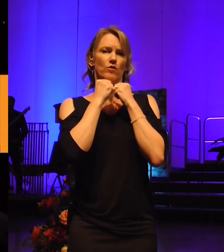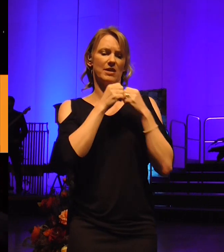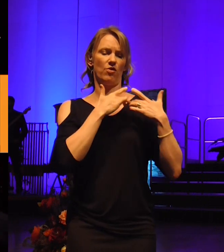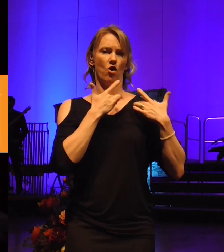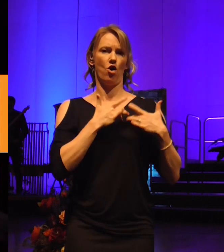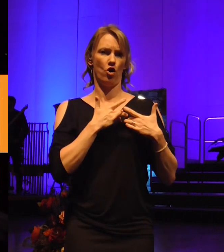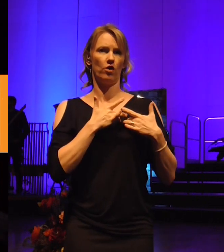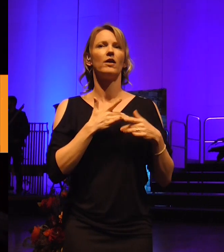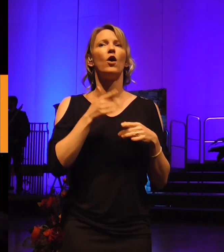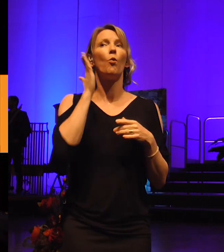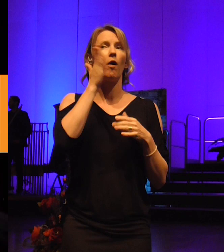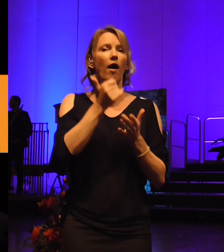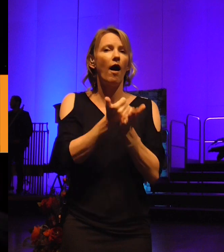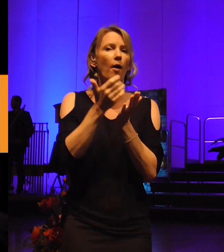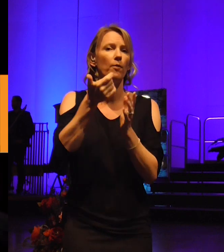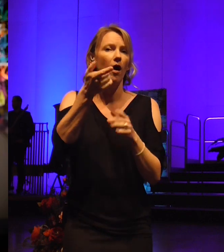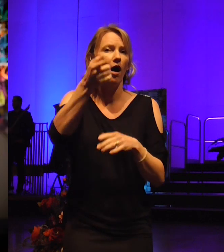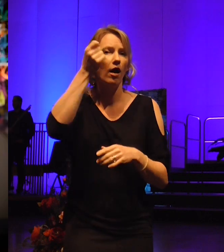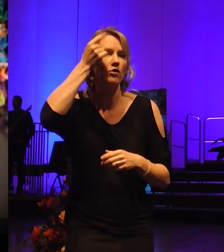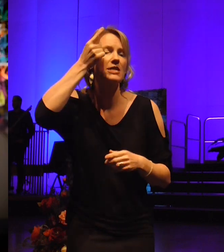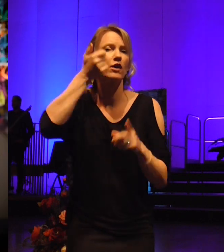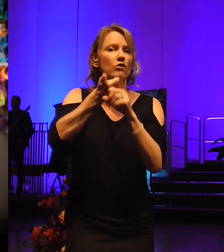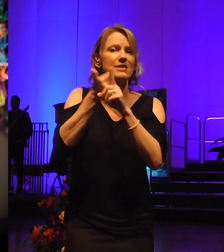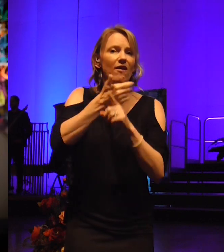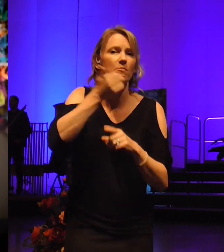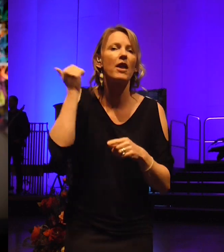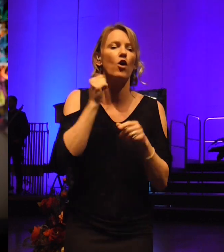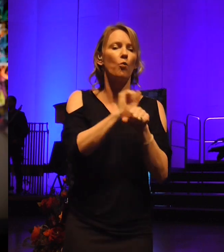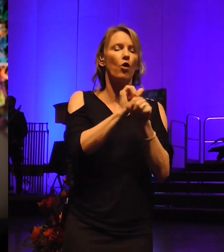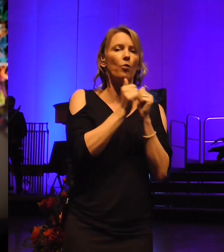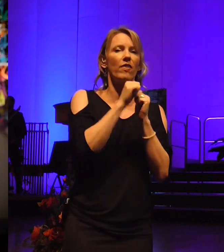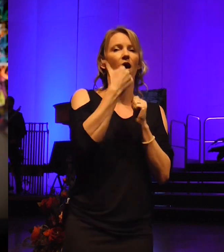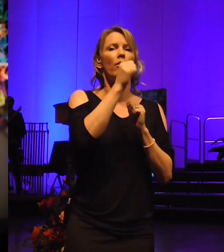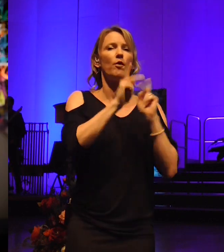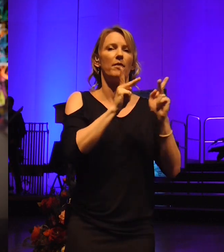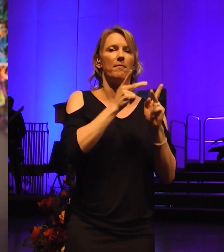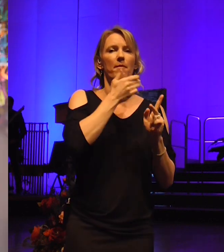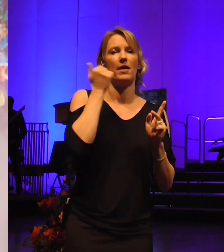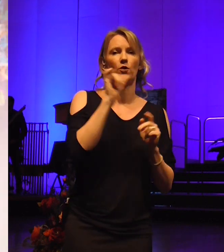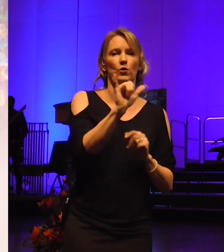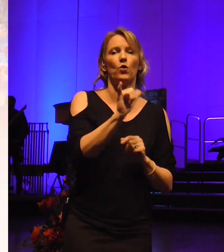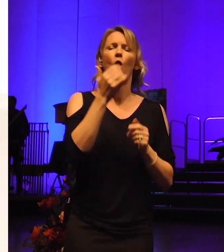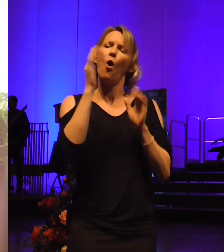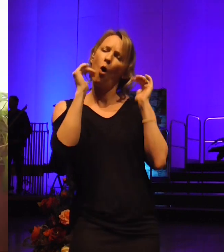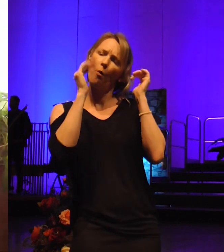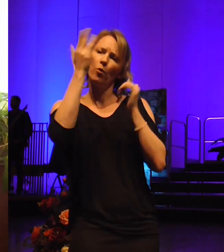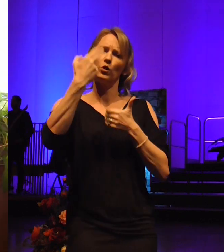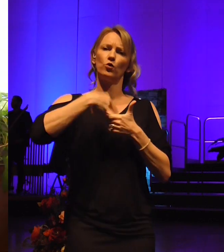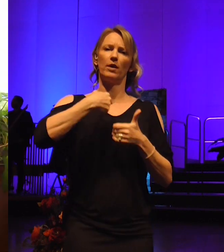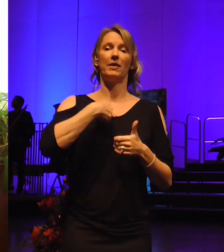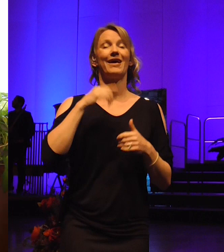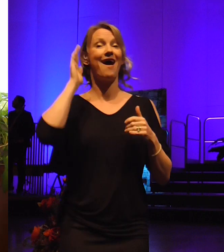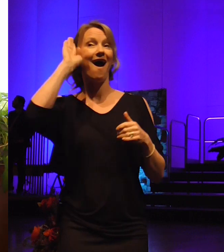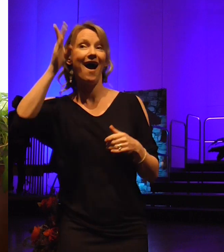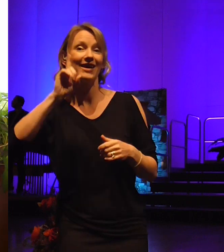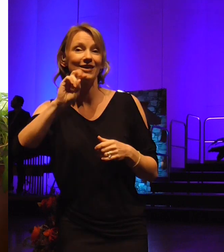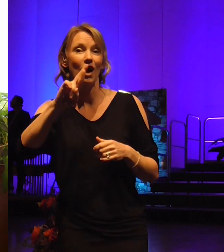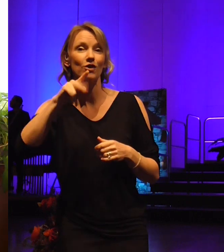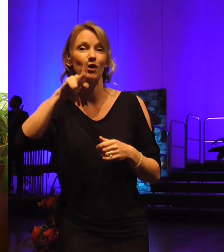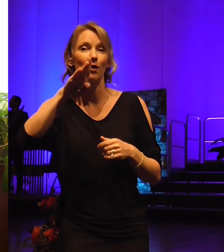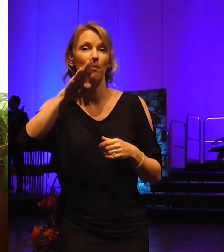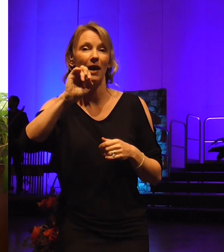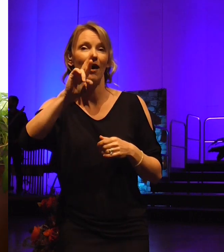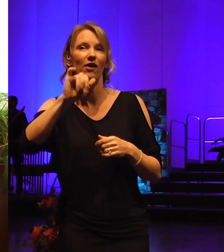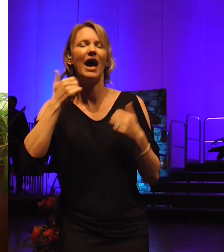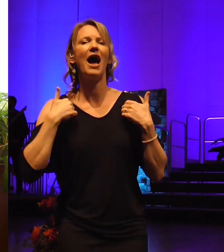you'll also come to understand yourself better and work with people better. I hope you'll join me. Hi, it's Dr. Berry. I wanted to